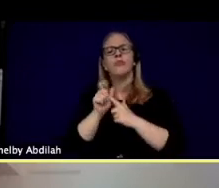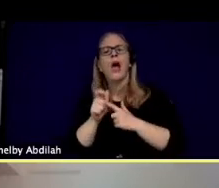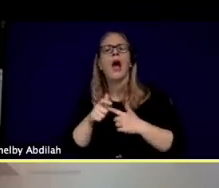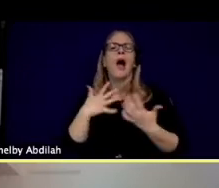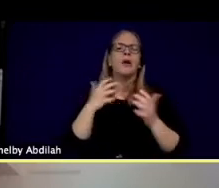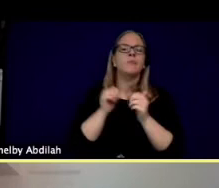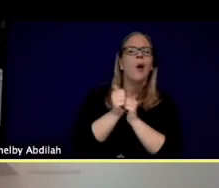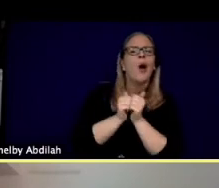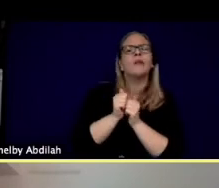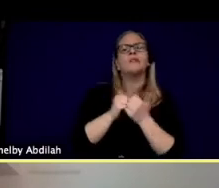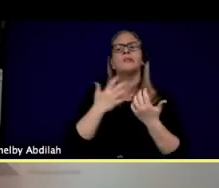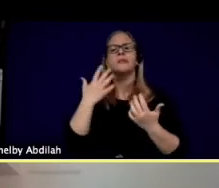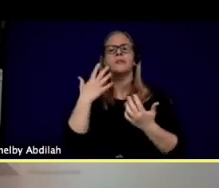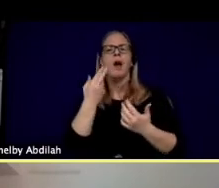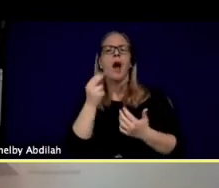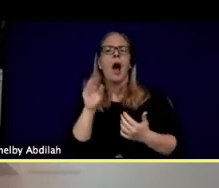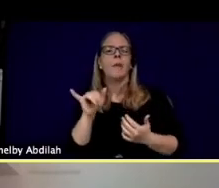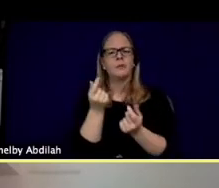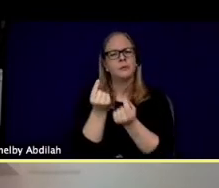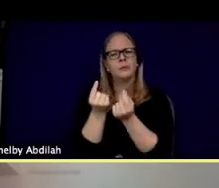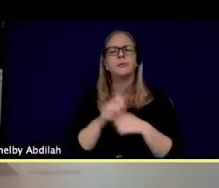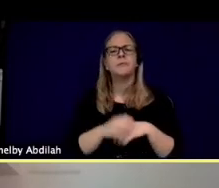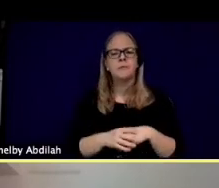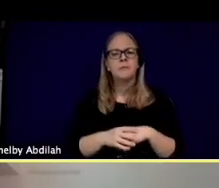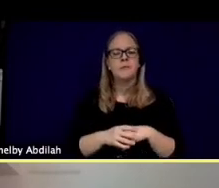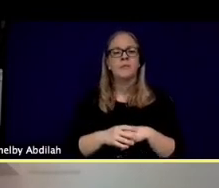And then within each of these three